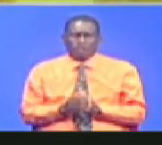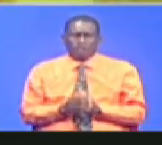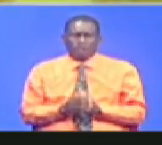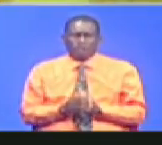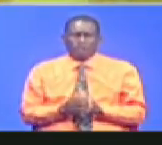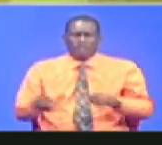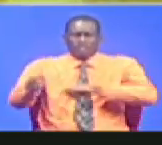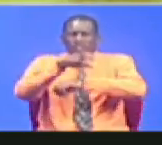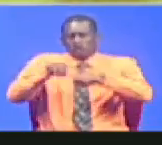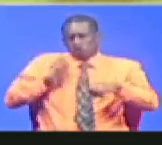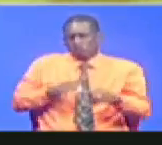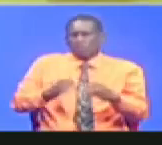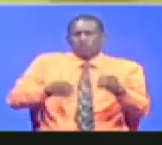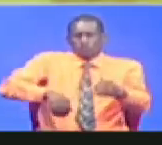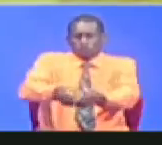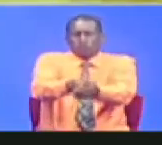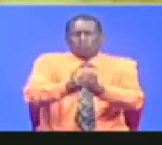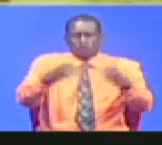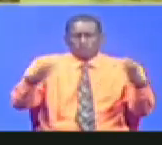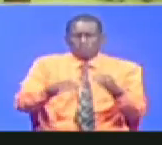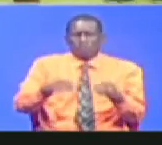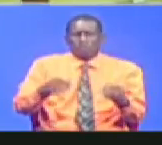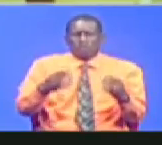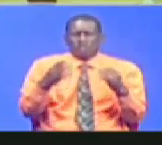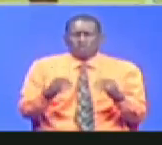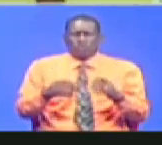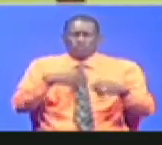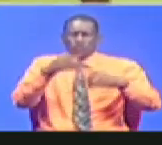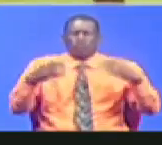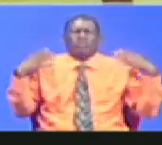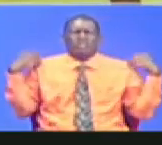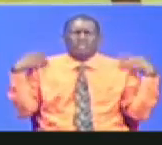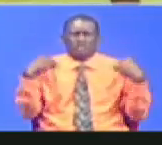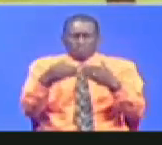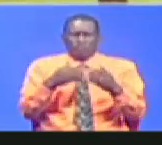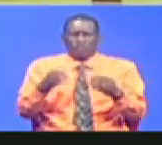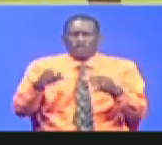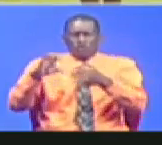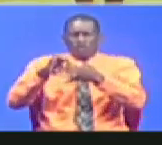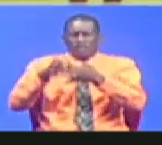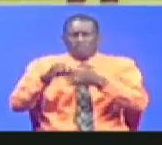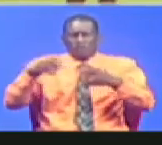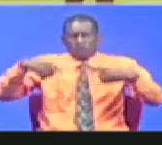The national women's volleyball team, Malkia Strikers, intensified their training ahead of the Olympics qualifying in Cameroon next week.